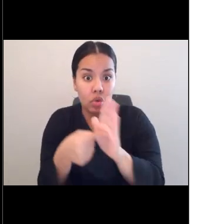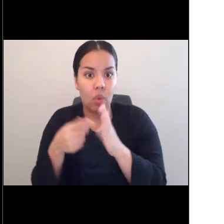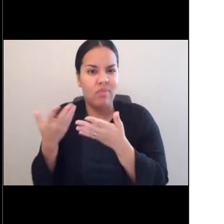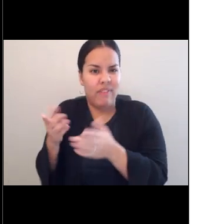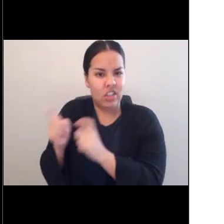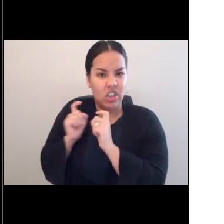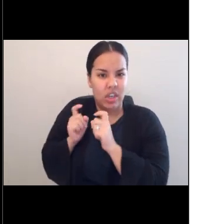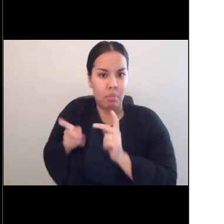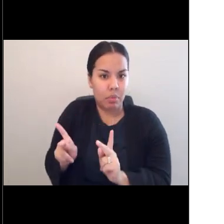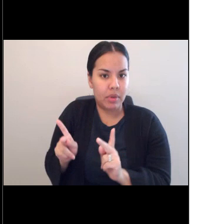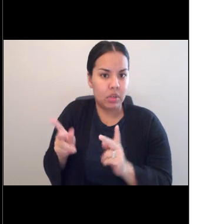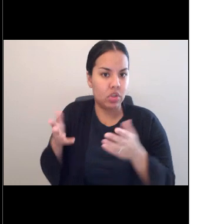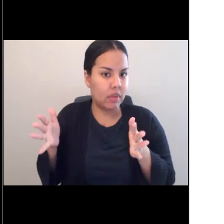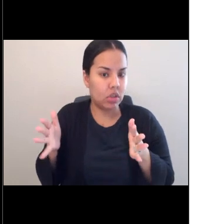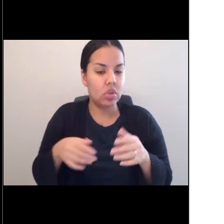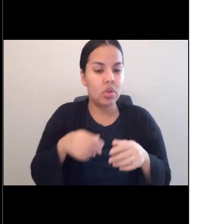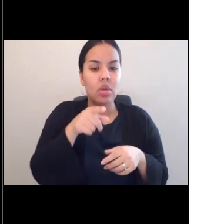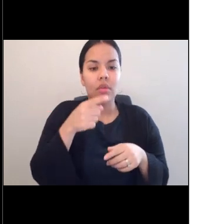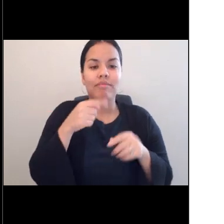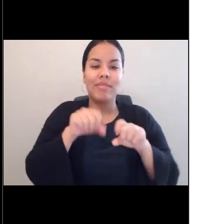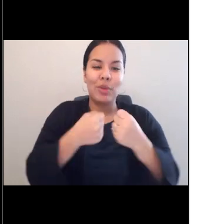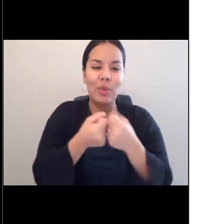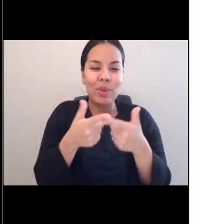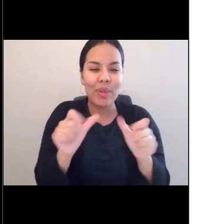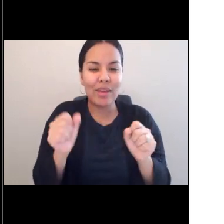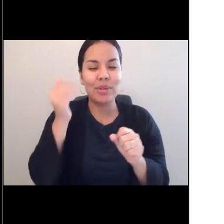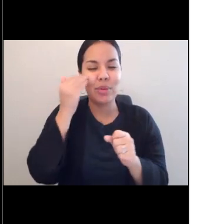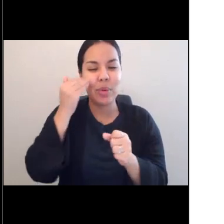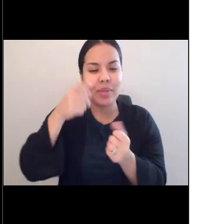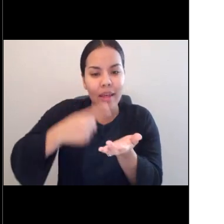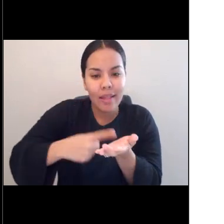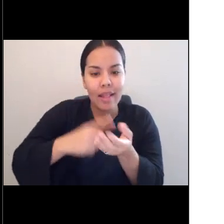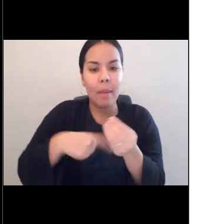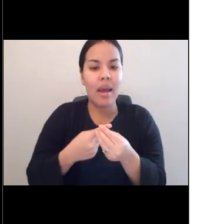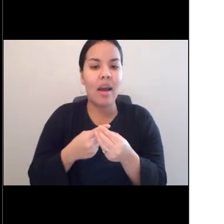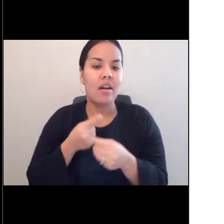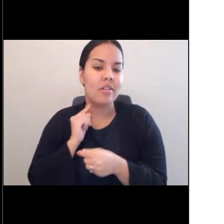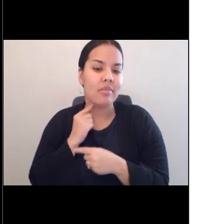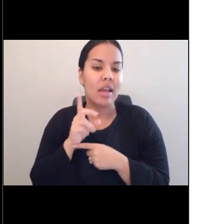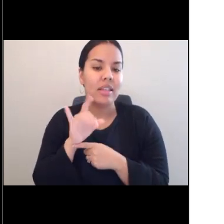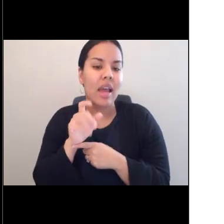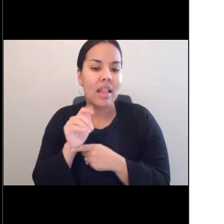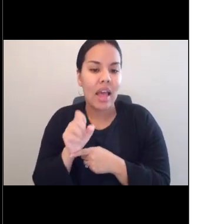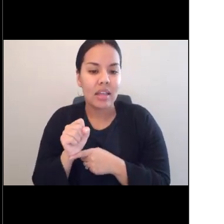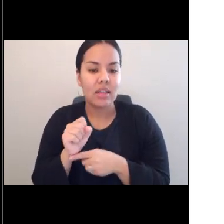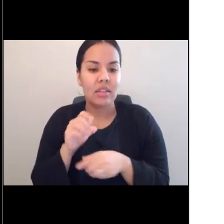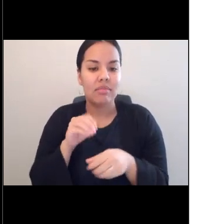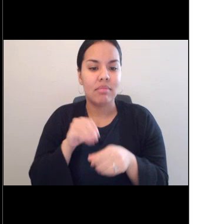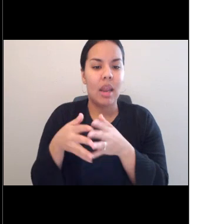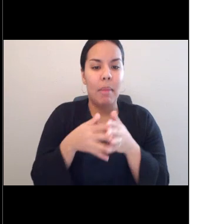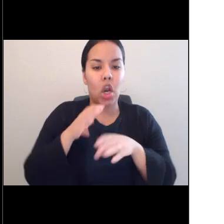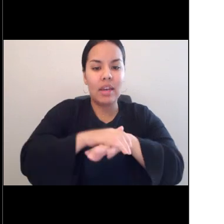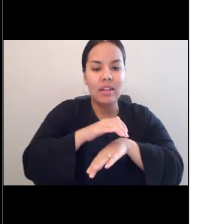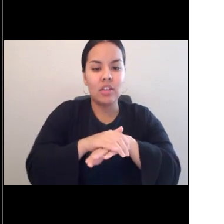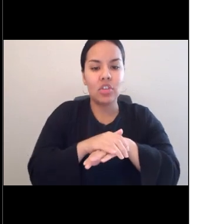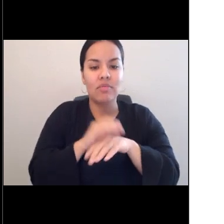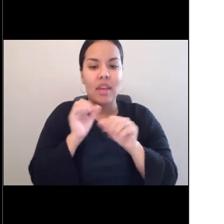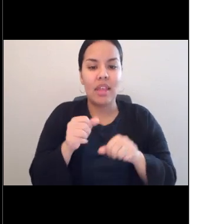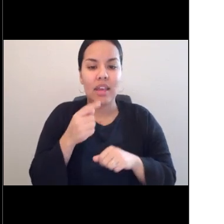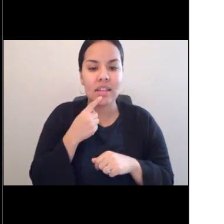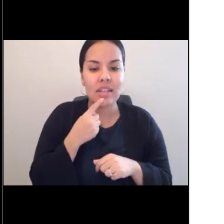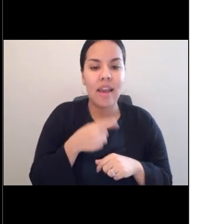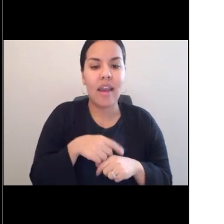tweet says, sociolinguists, you know how there are dialects of American English where people can say rotten and kitten instead of rotten and